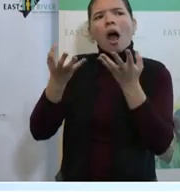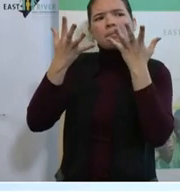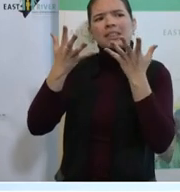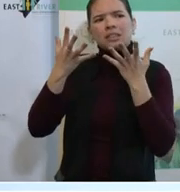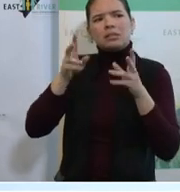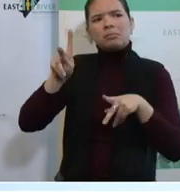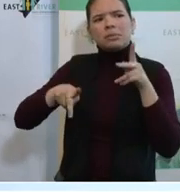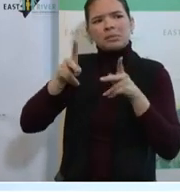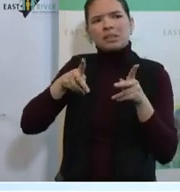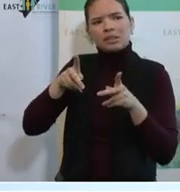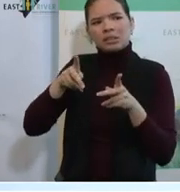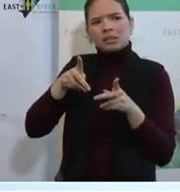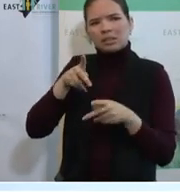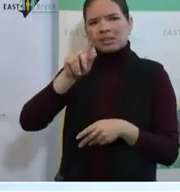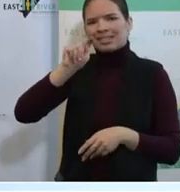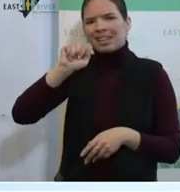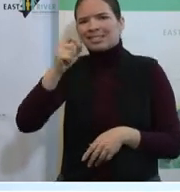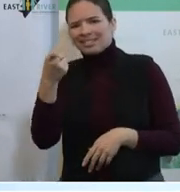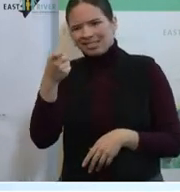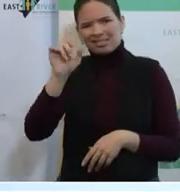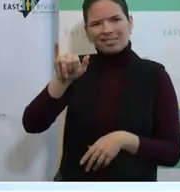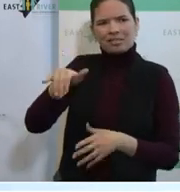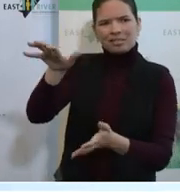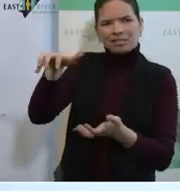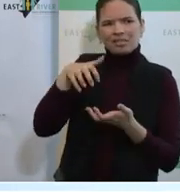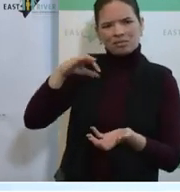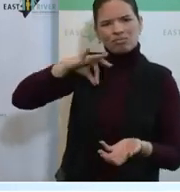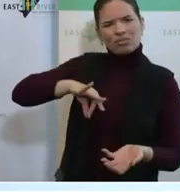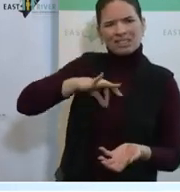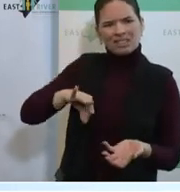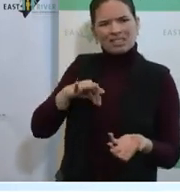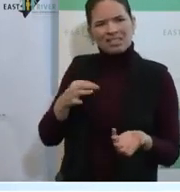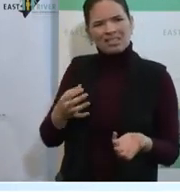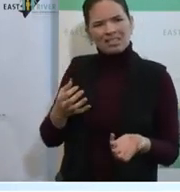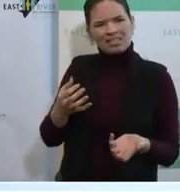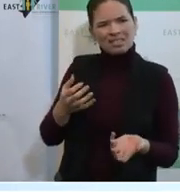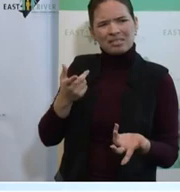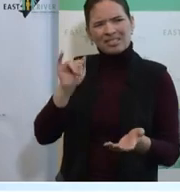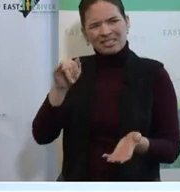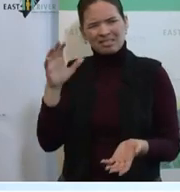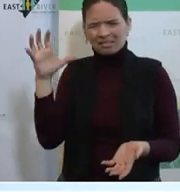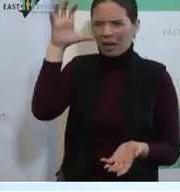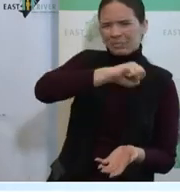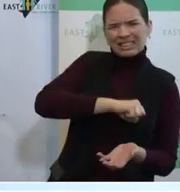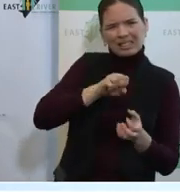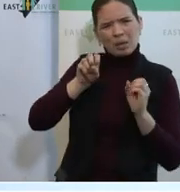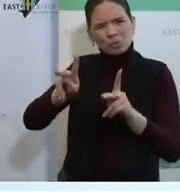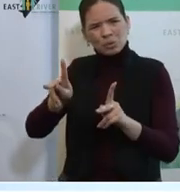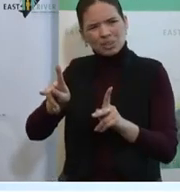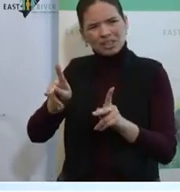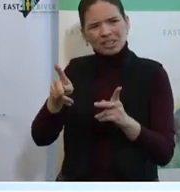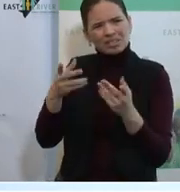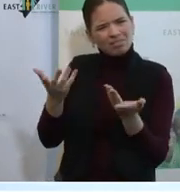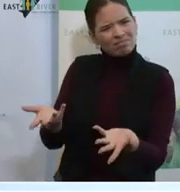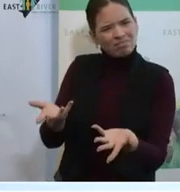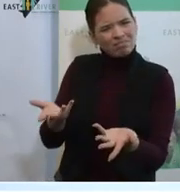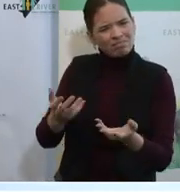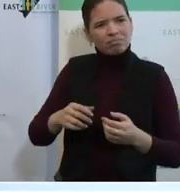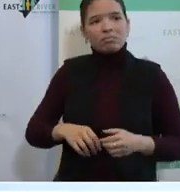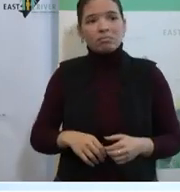credits, or how much money is left on the table? Do you know that number? I don't know that number, Mark, but I think we can get